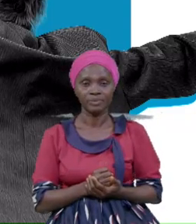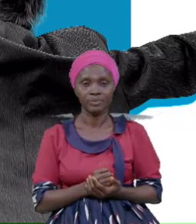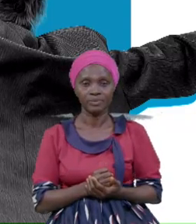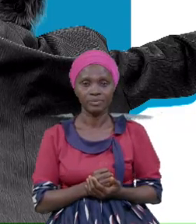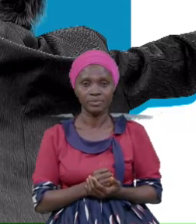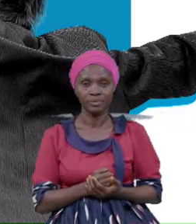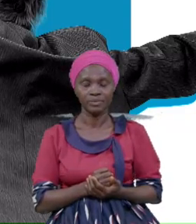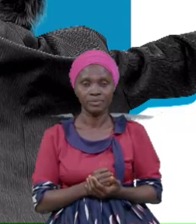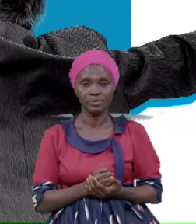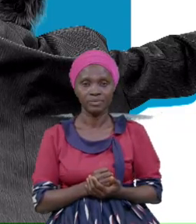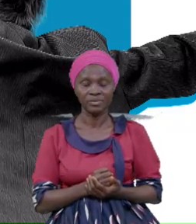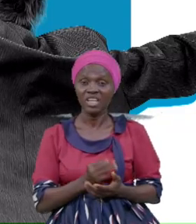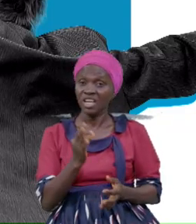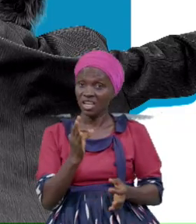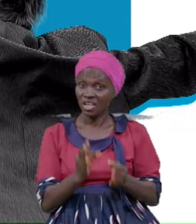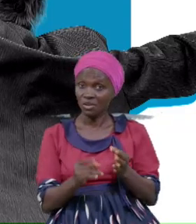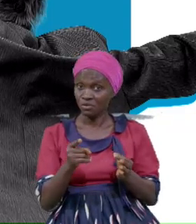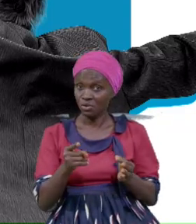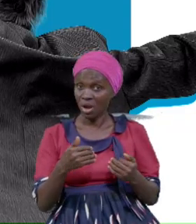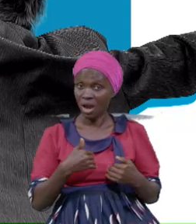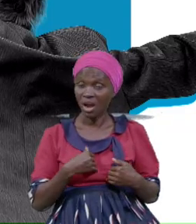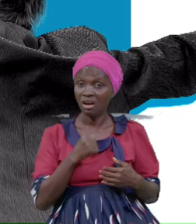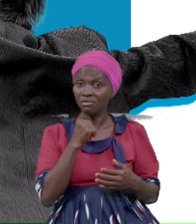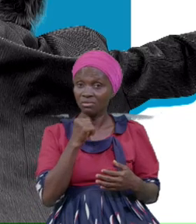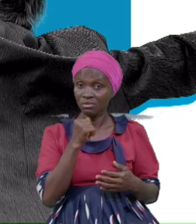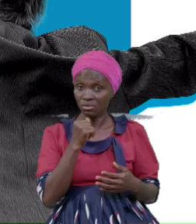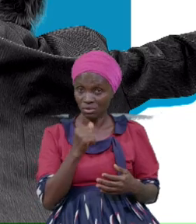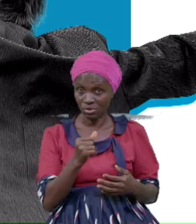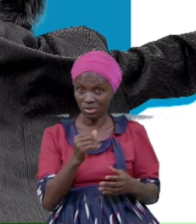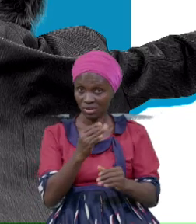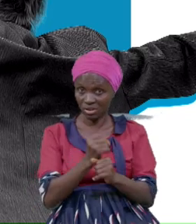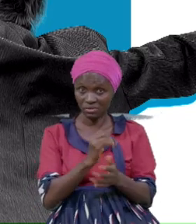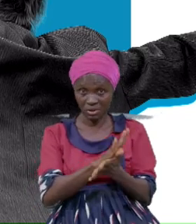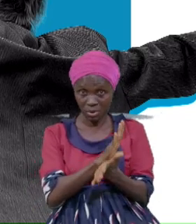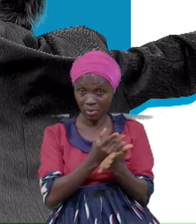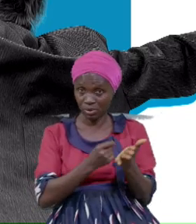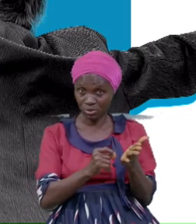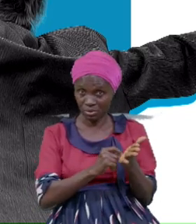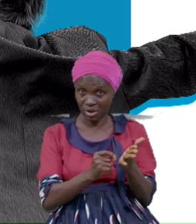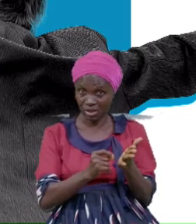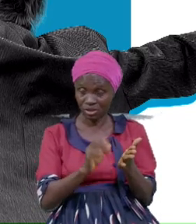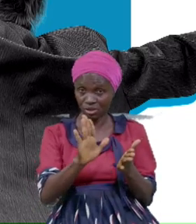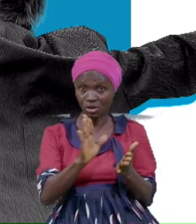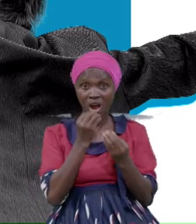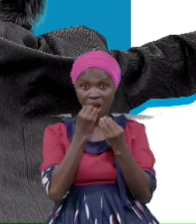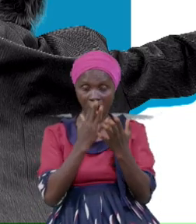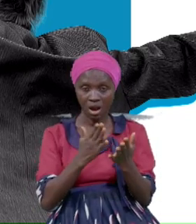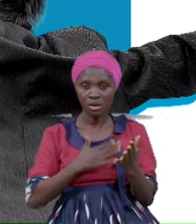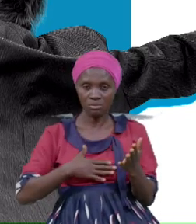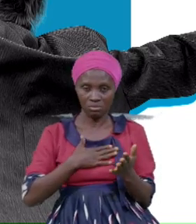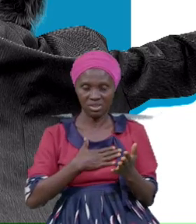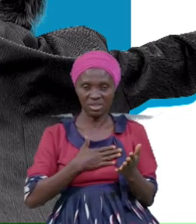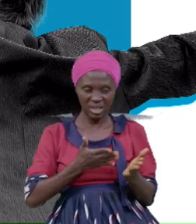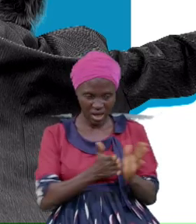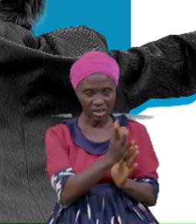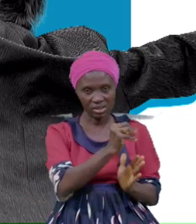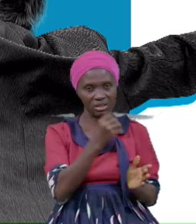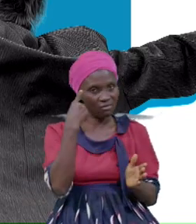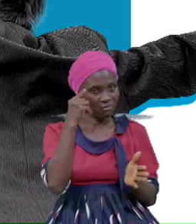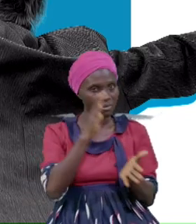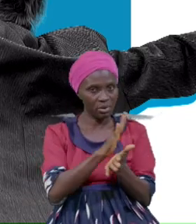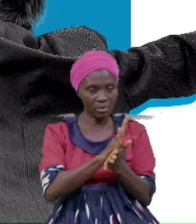And if you have not been attended to, please, can you raise your hand and wave it so that our